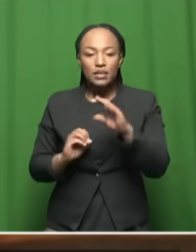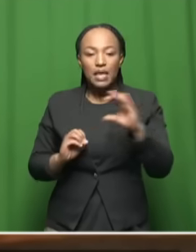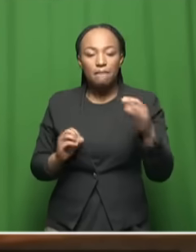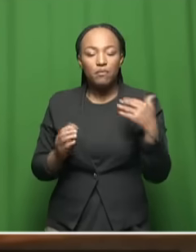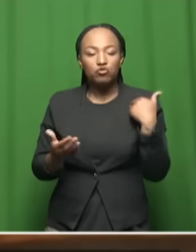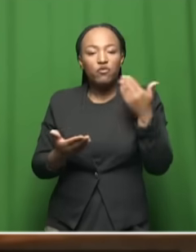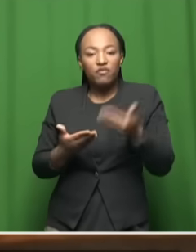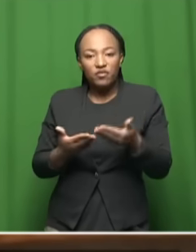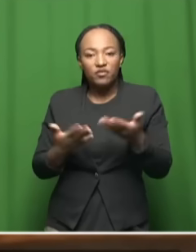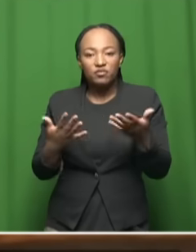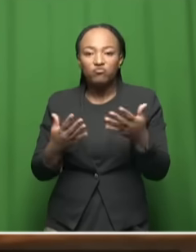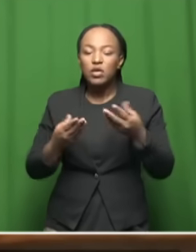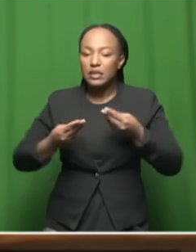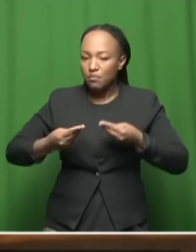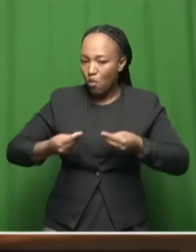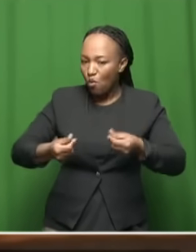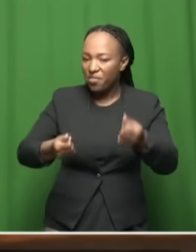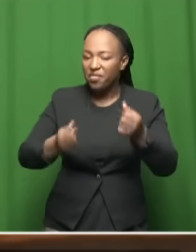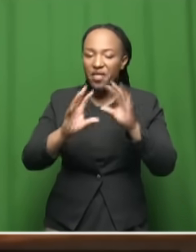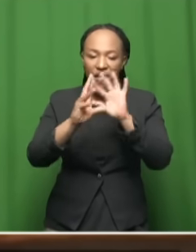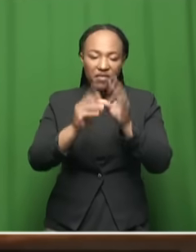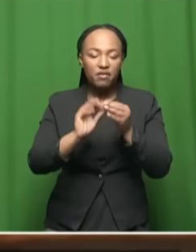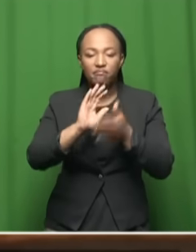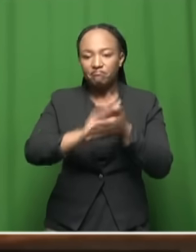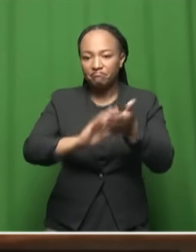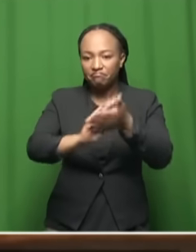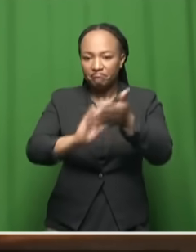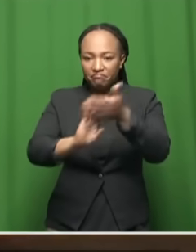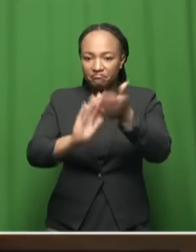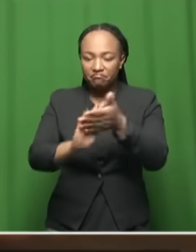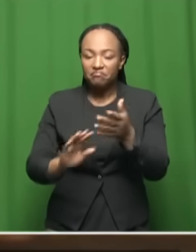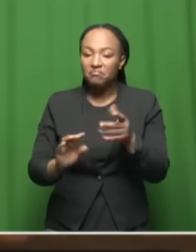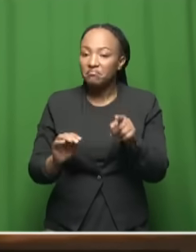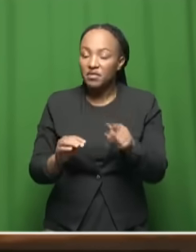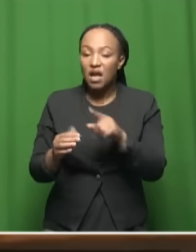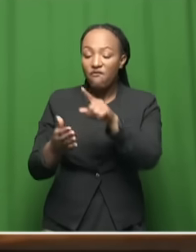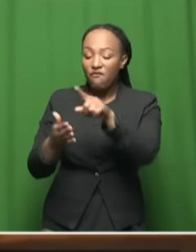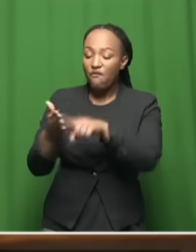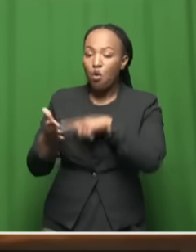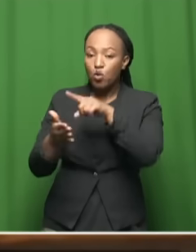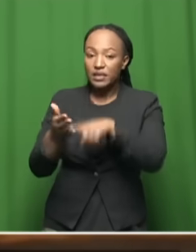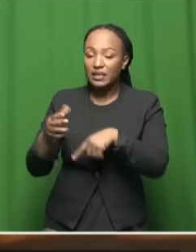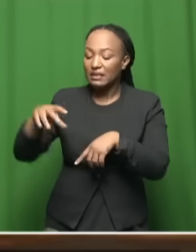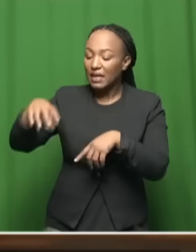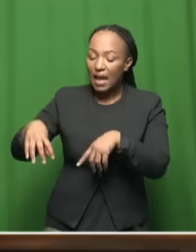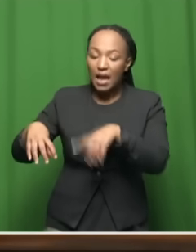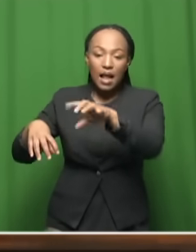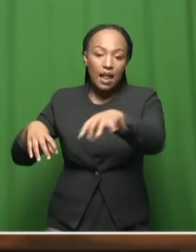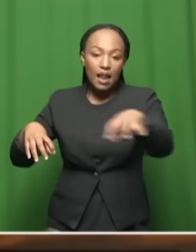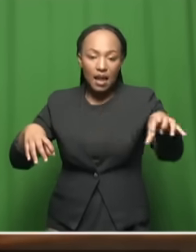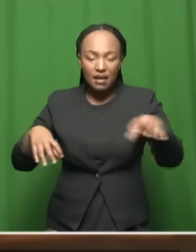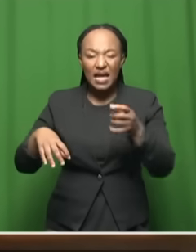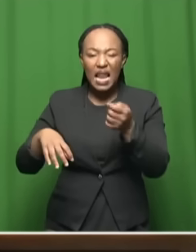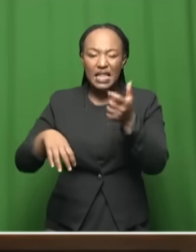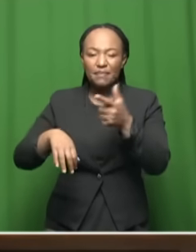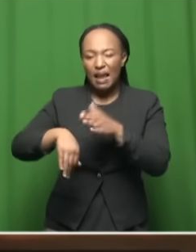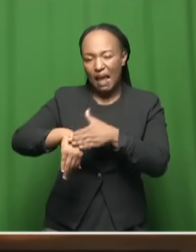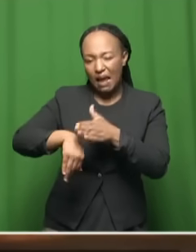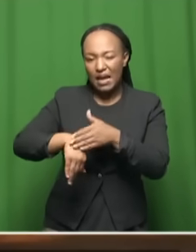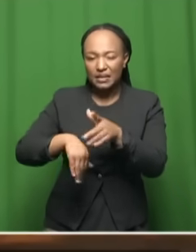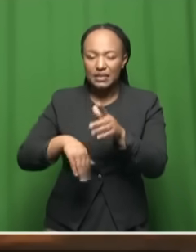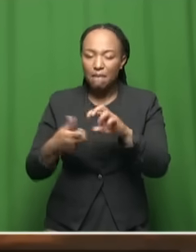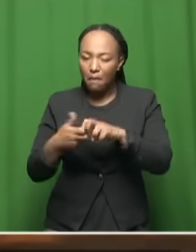far smooth sailings. No doubt there were some voting stations that might have opened a little bit later with some problems here